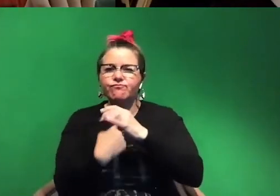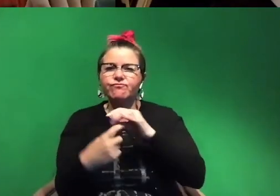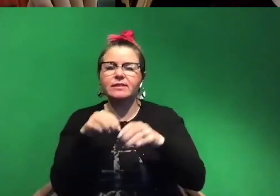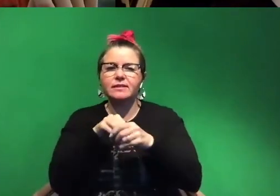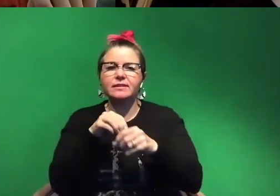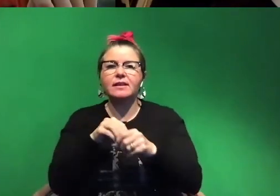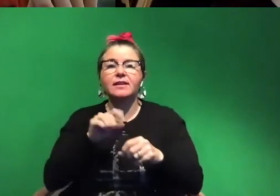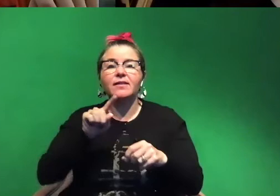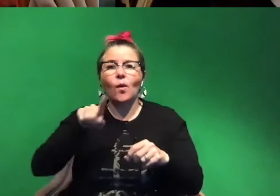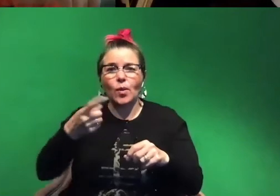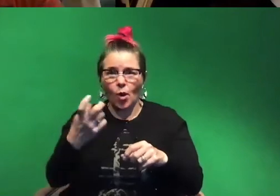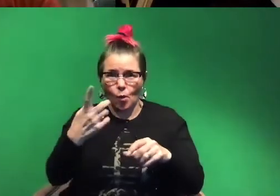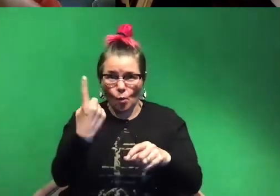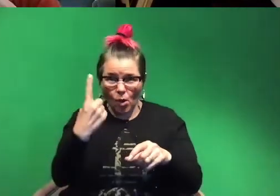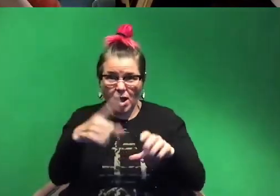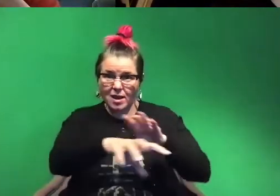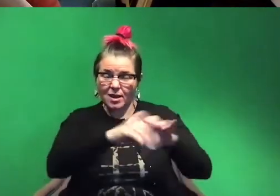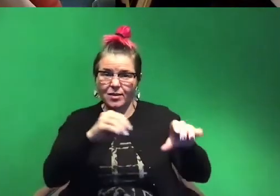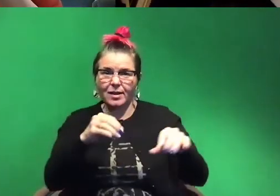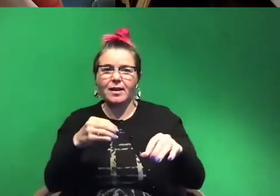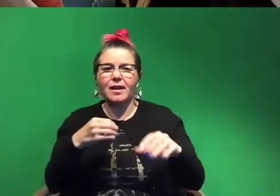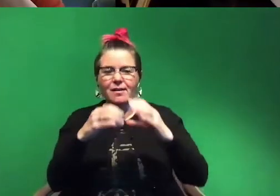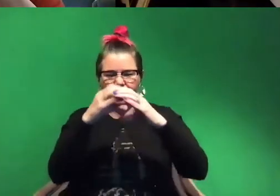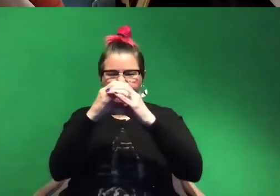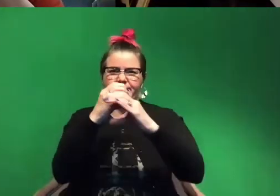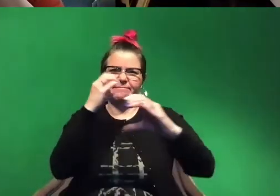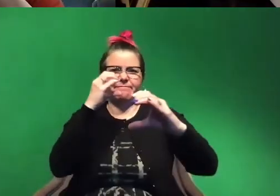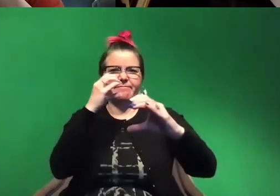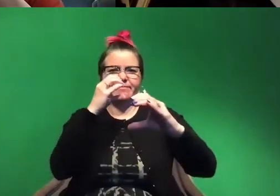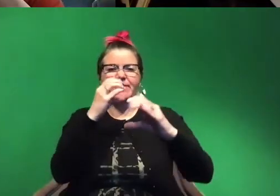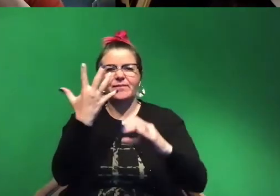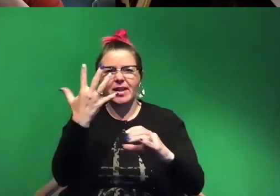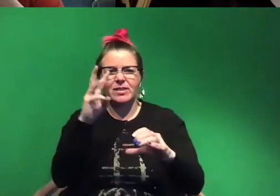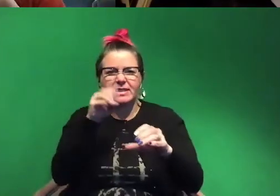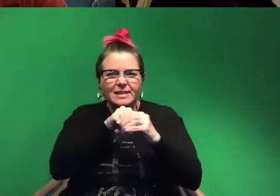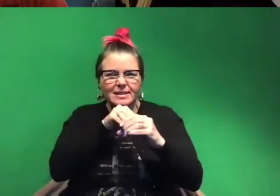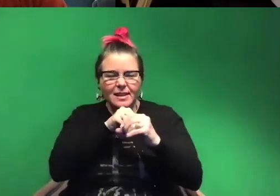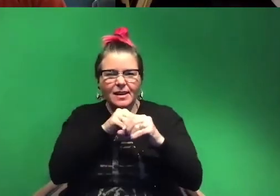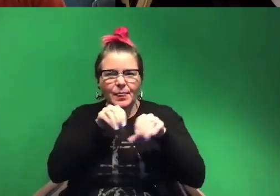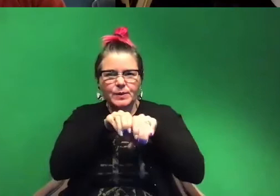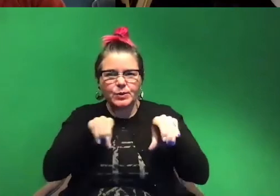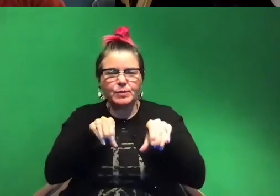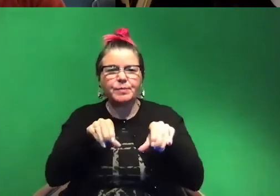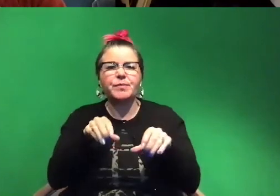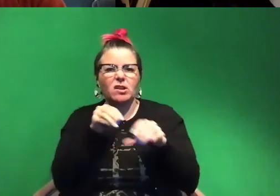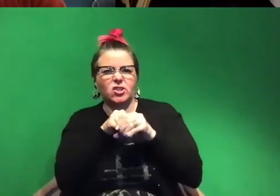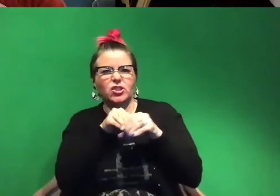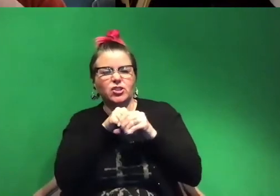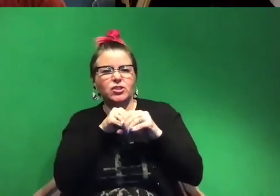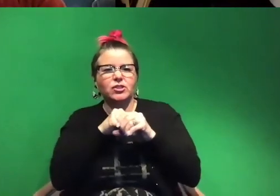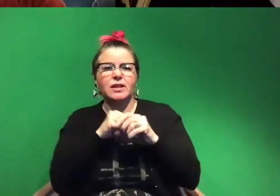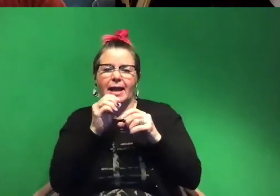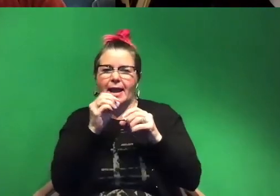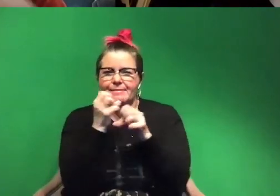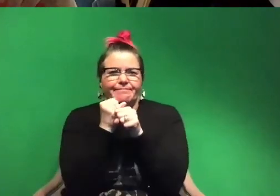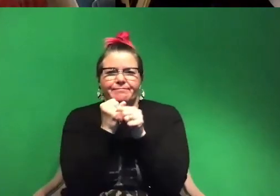you only want to get one out of that tube, there would be in a tube that big, 5 or 6 hagfish all crammed in there. They can get into a really